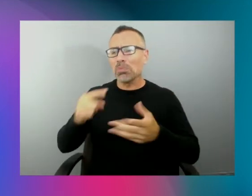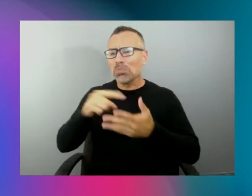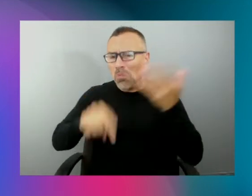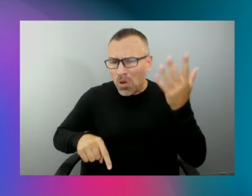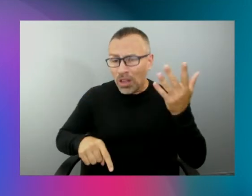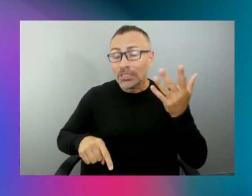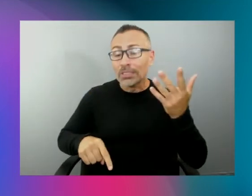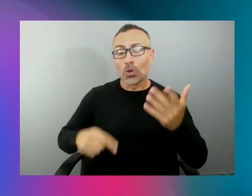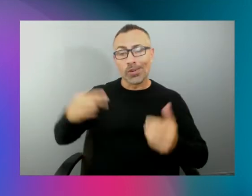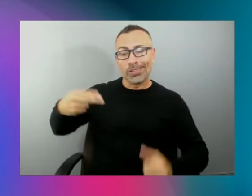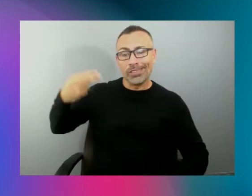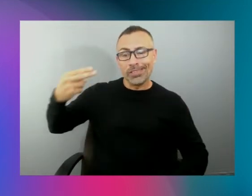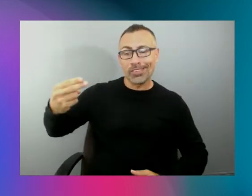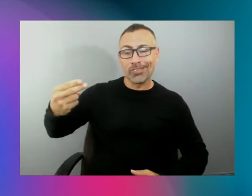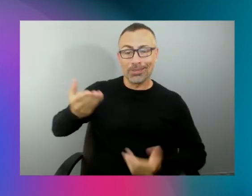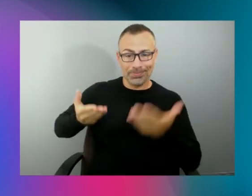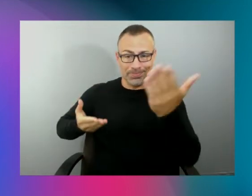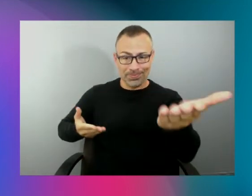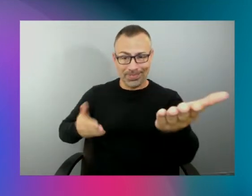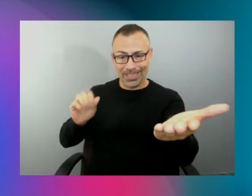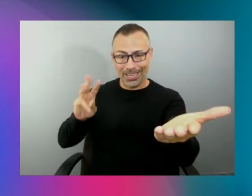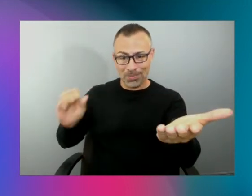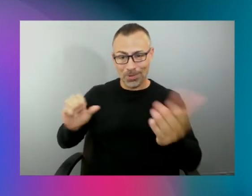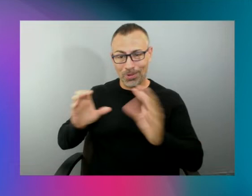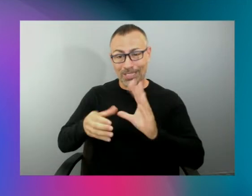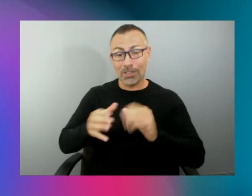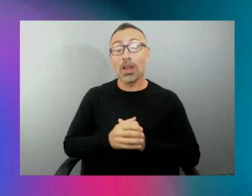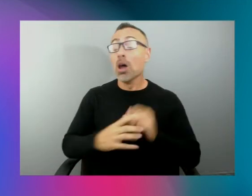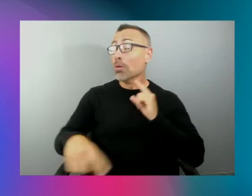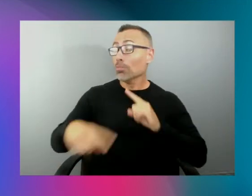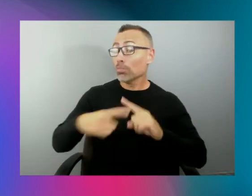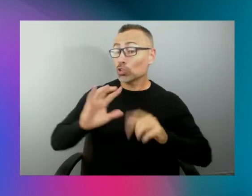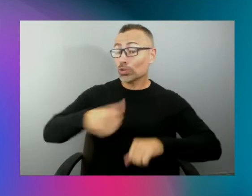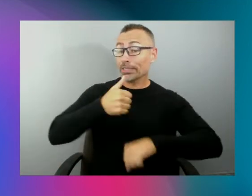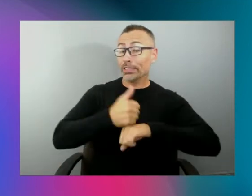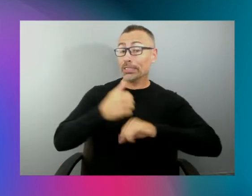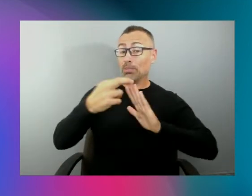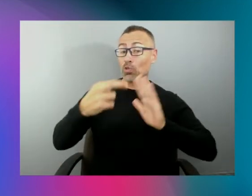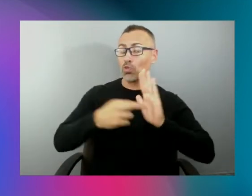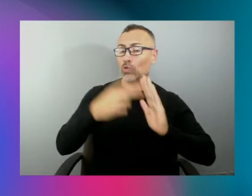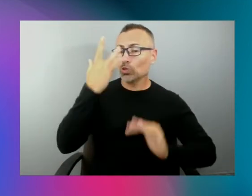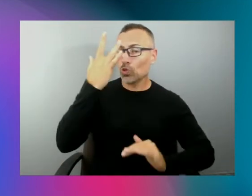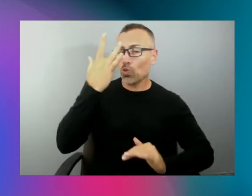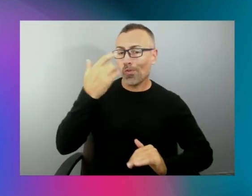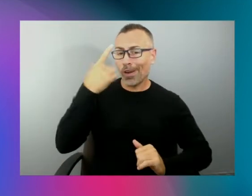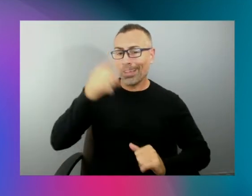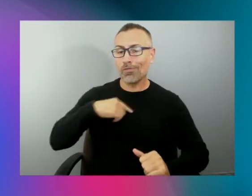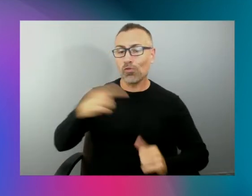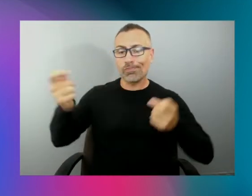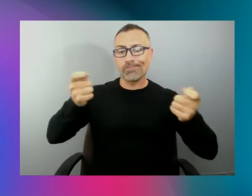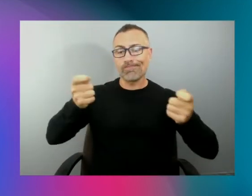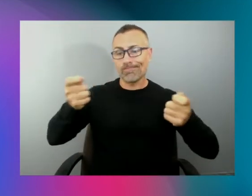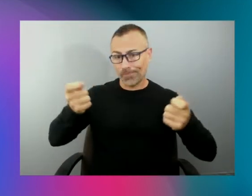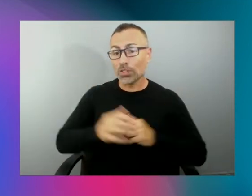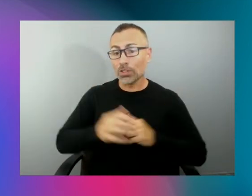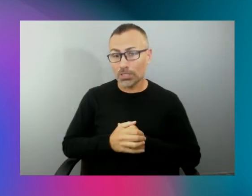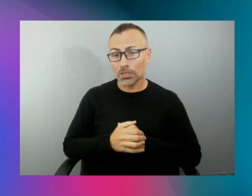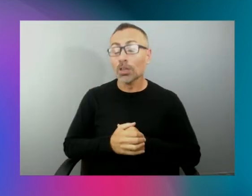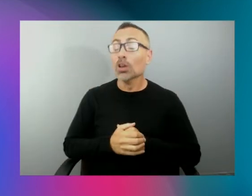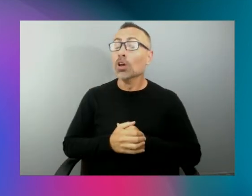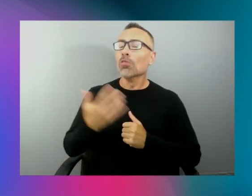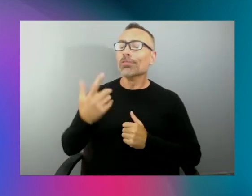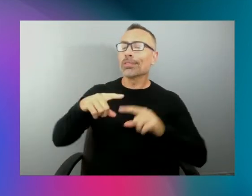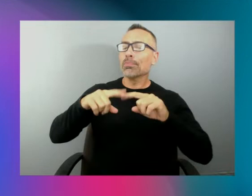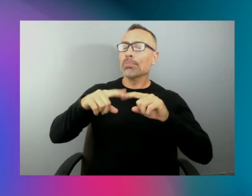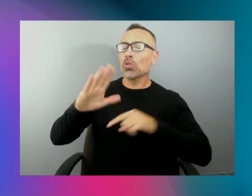provide. And then, as I mentioned, right, you can use the config rules to set up the governance on your AWS resources. We are going to